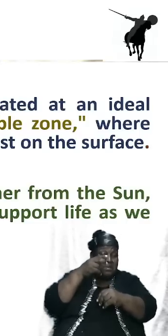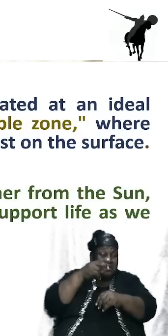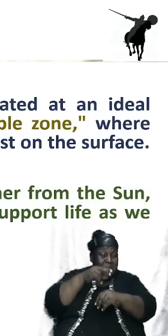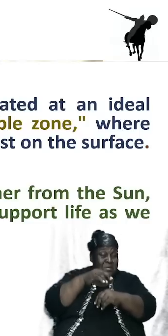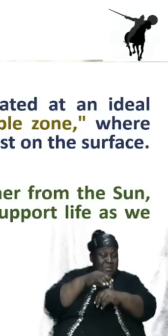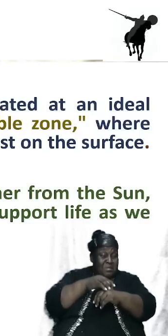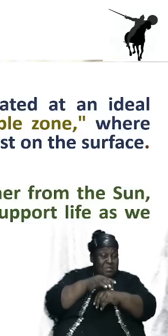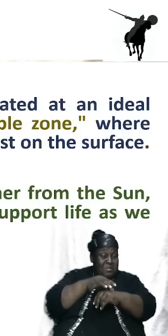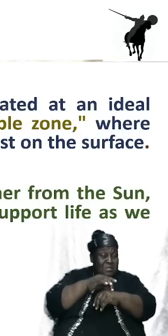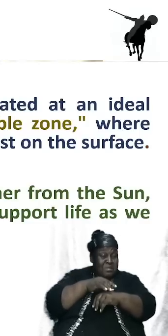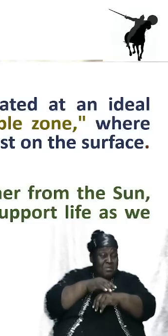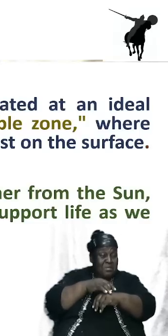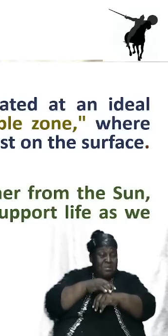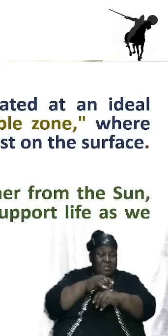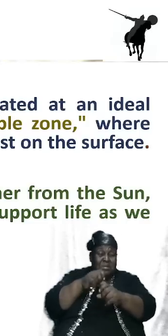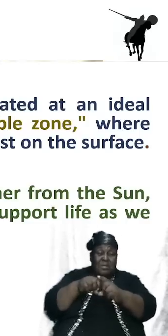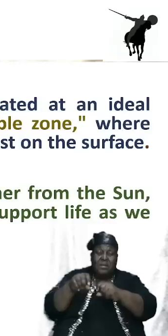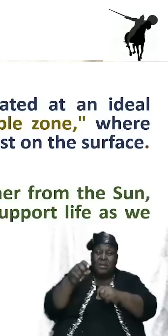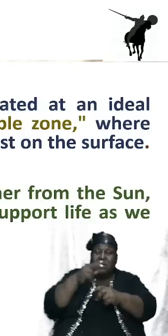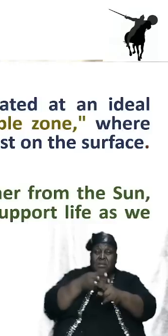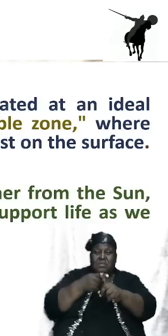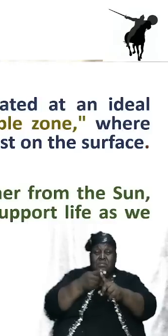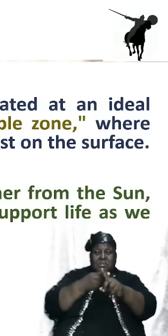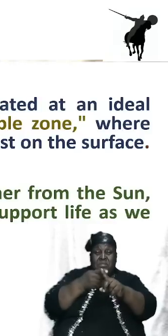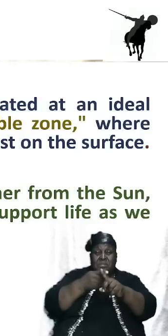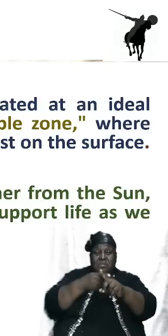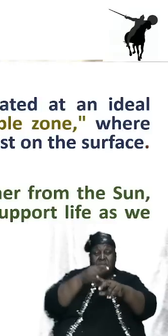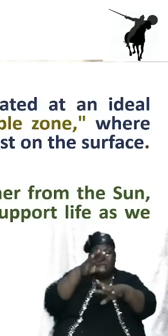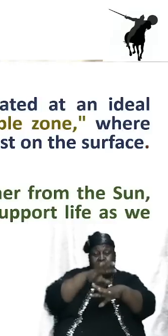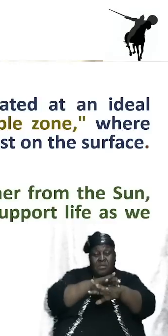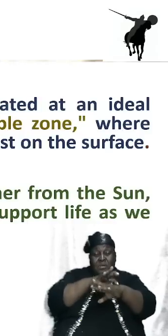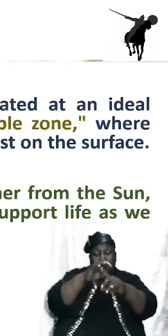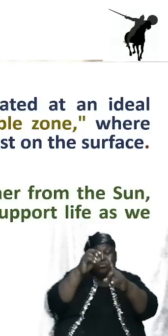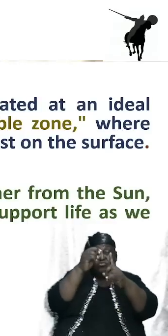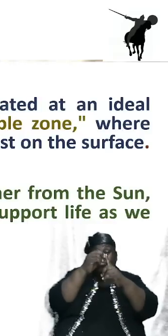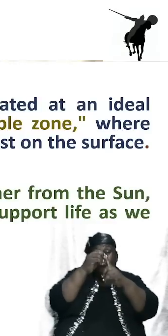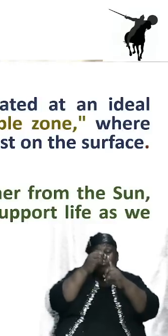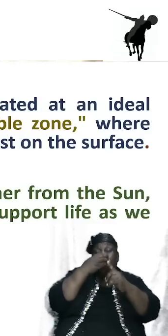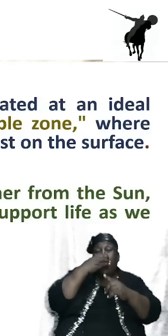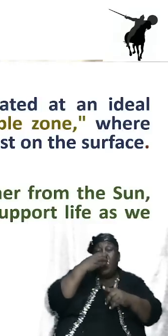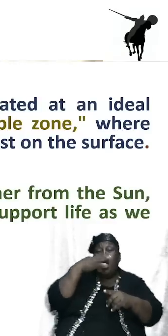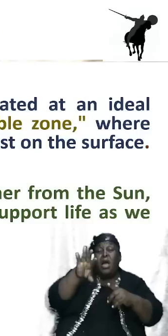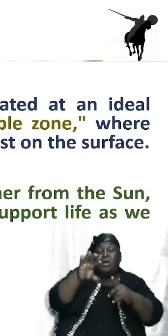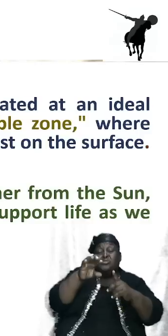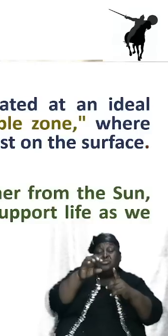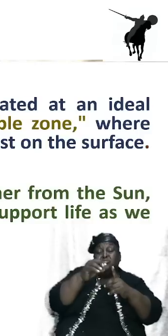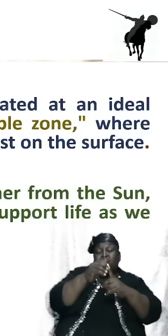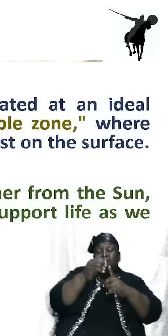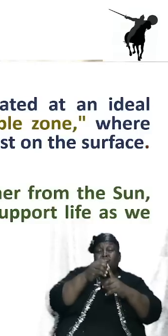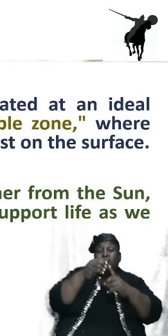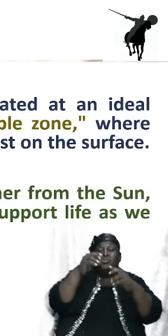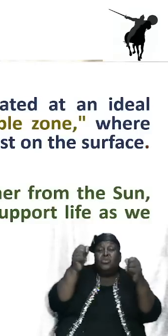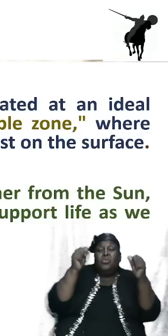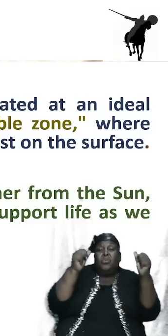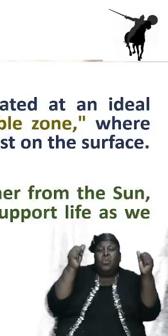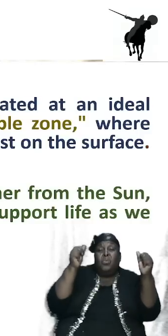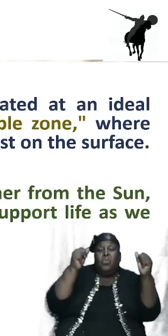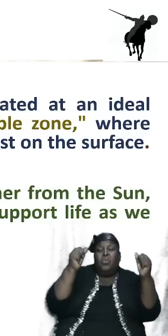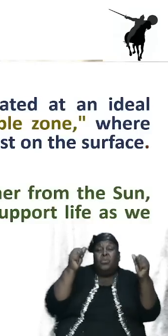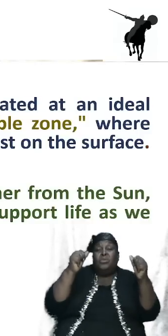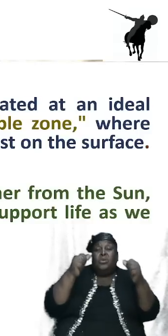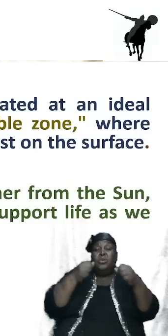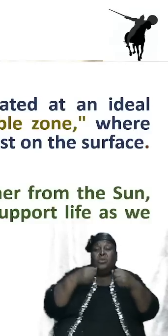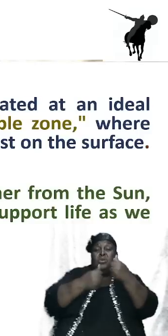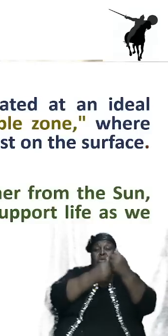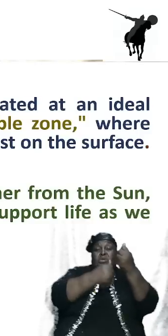further from the sun, the temperatures on the Earth would be too hot or too cold to support life as we know it. It's just at